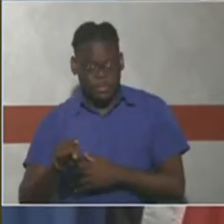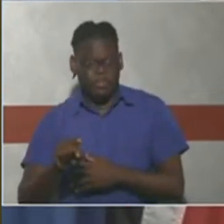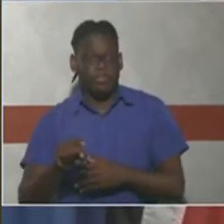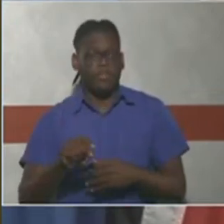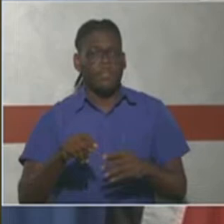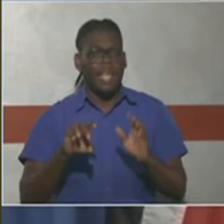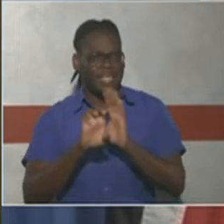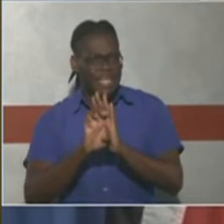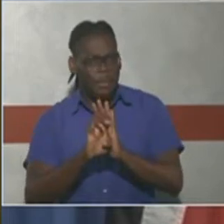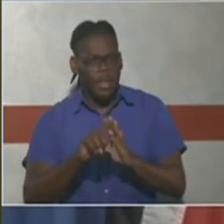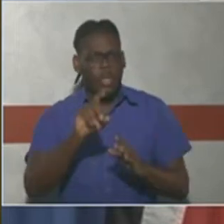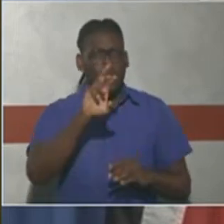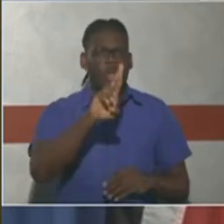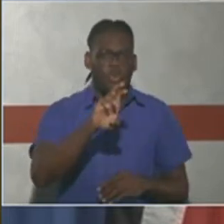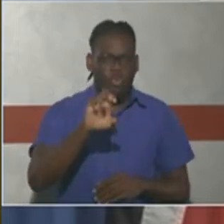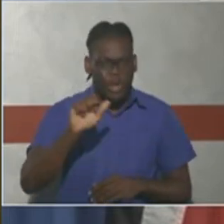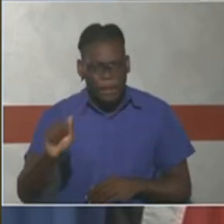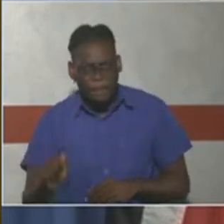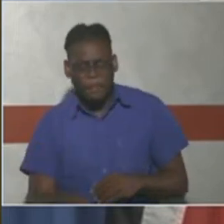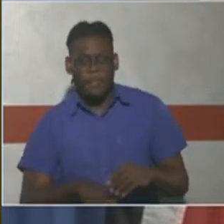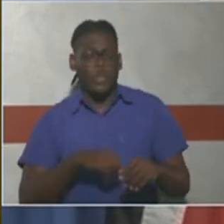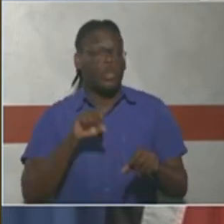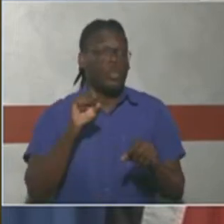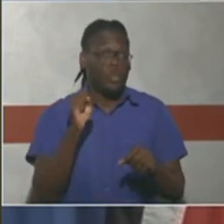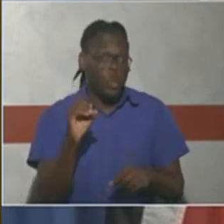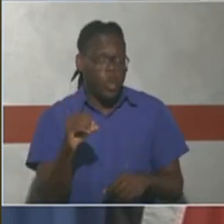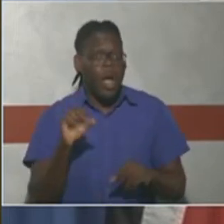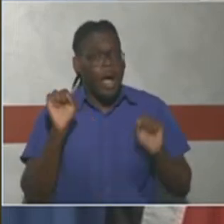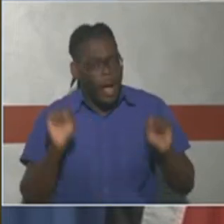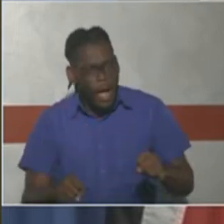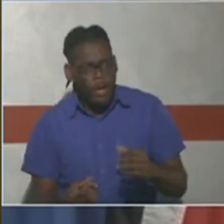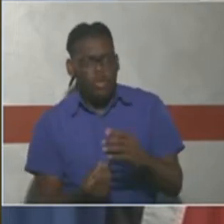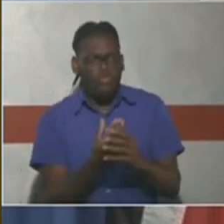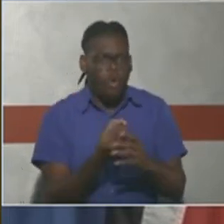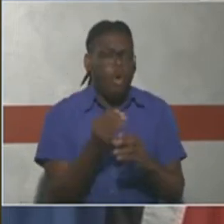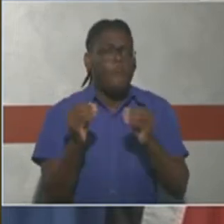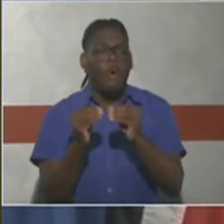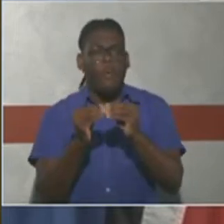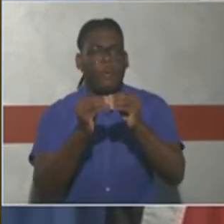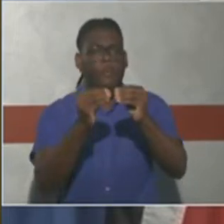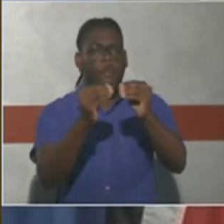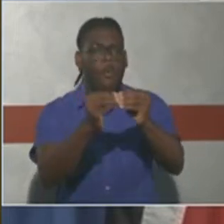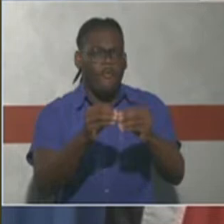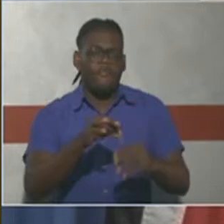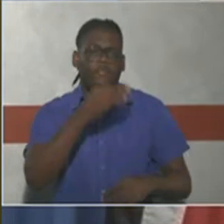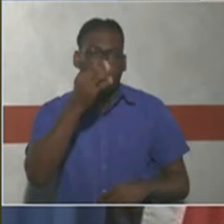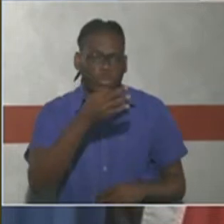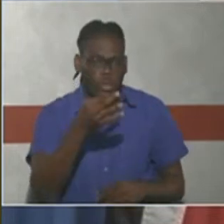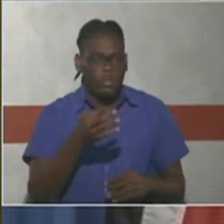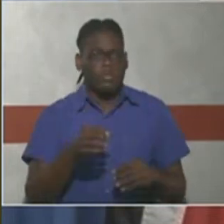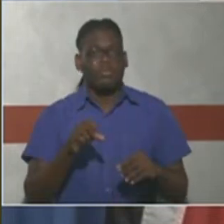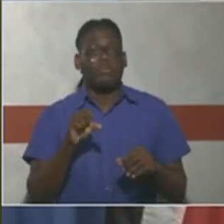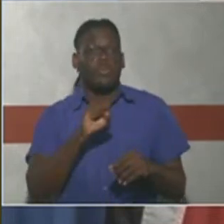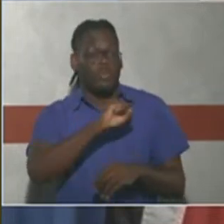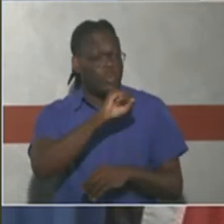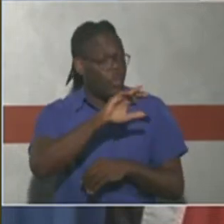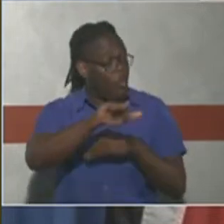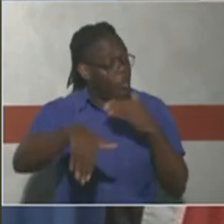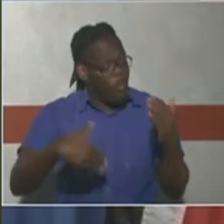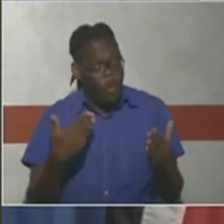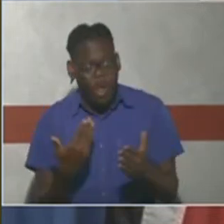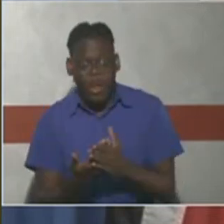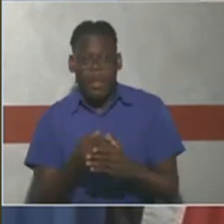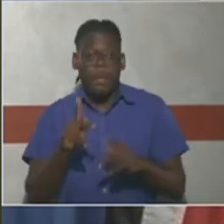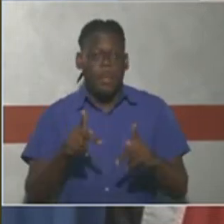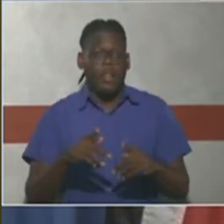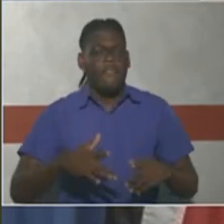and increased production across the board, with all the consequences and the benefits that will flow from that. So we are very